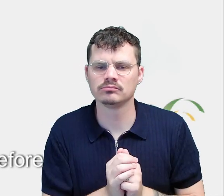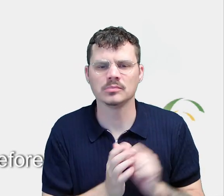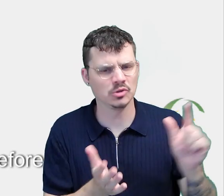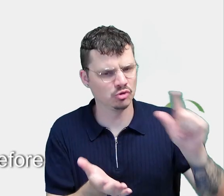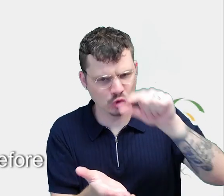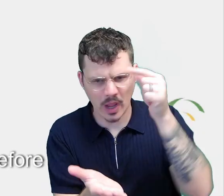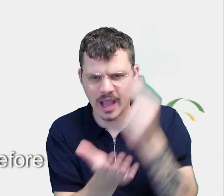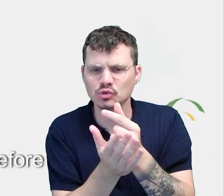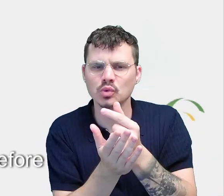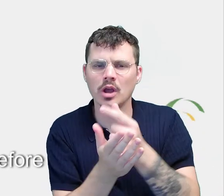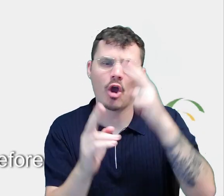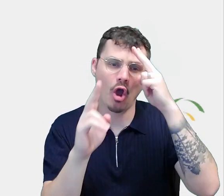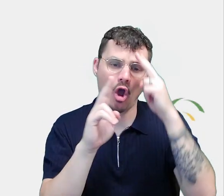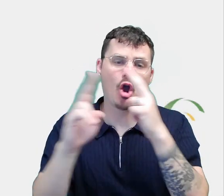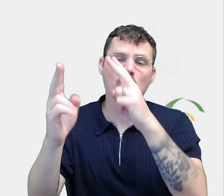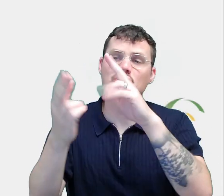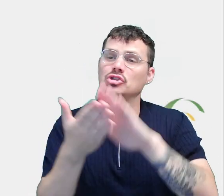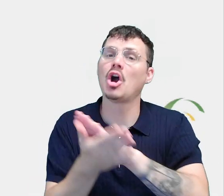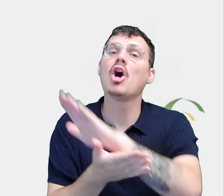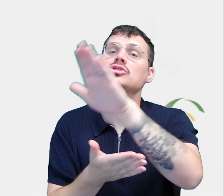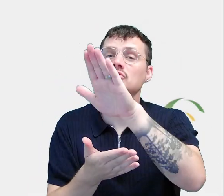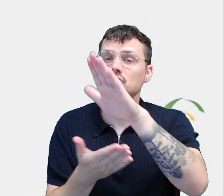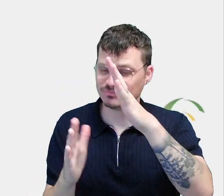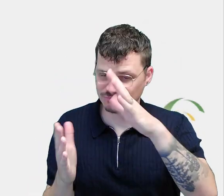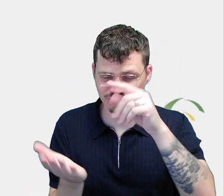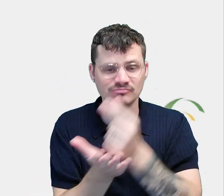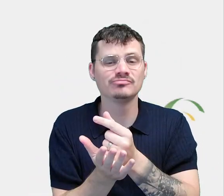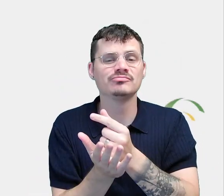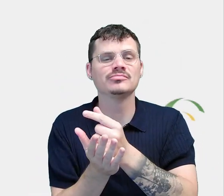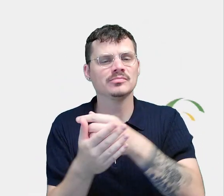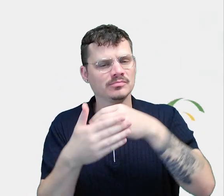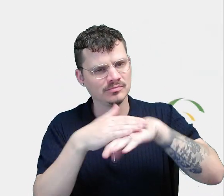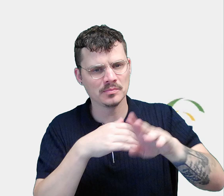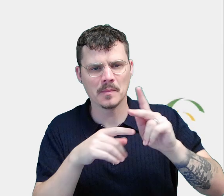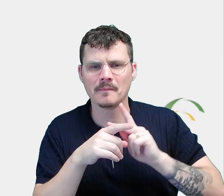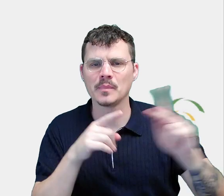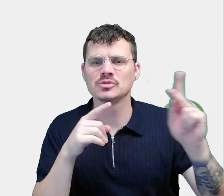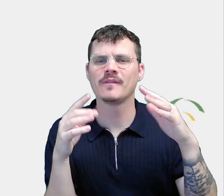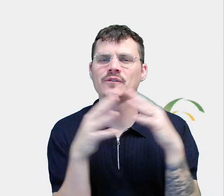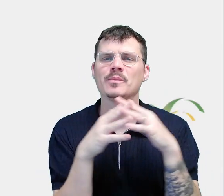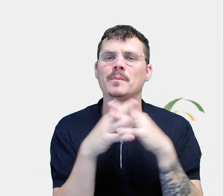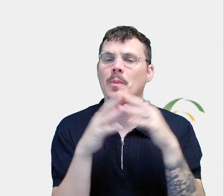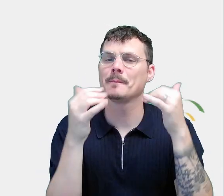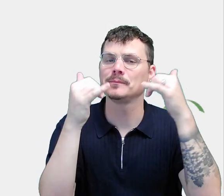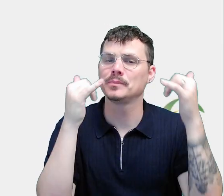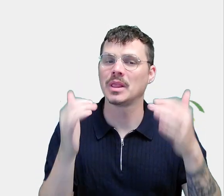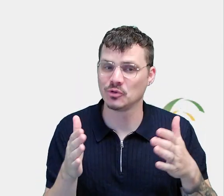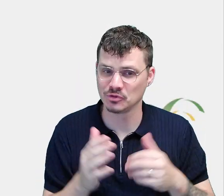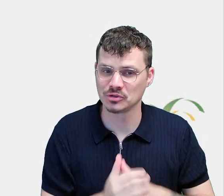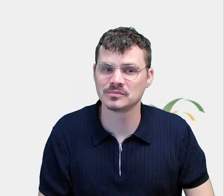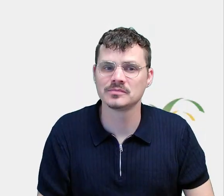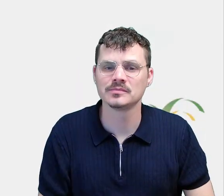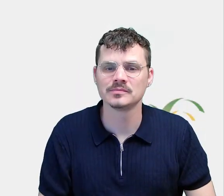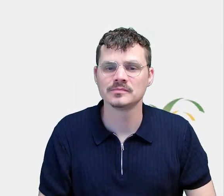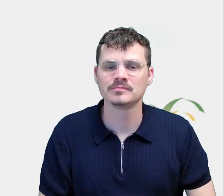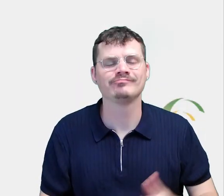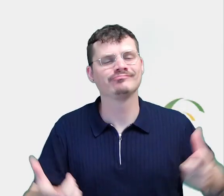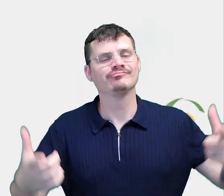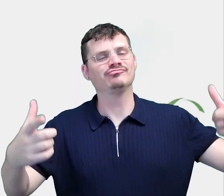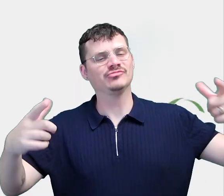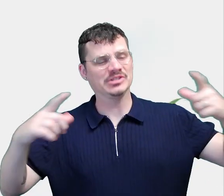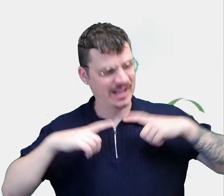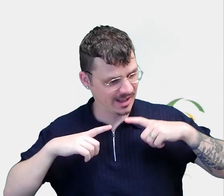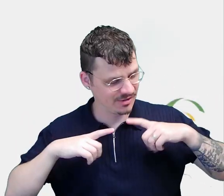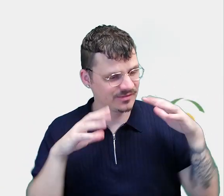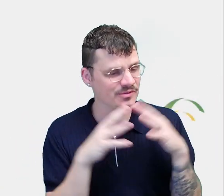Graduated with honors from college before he went on to become a professional football player. He retired from the